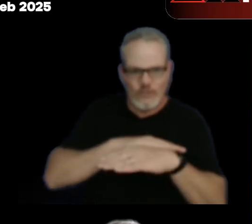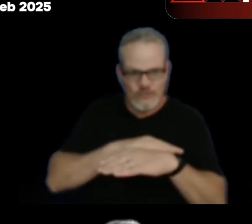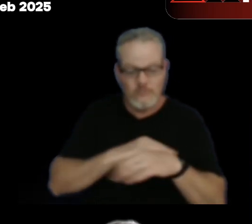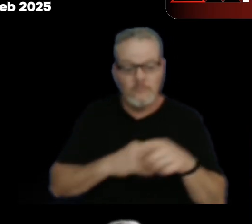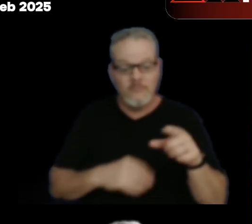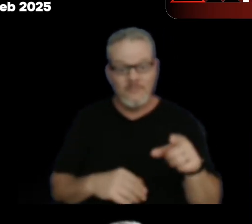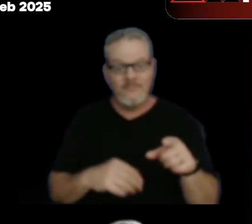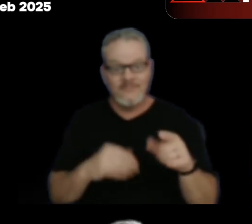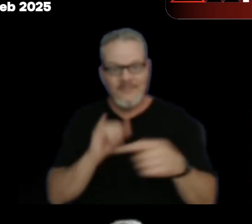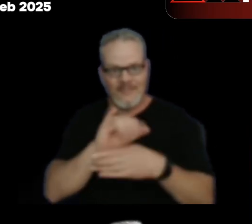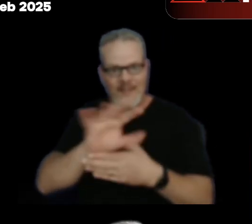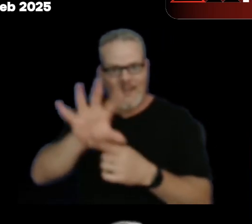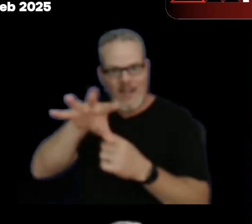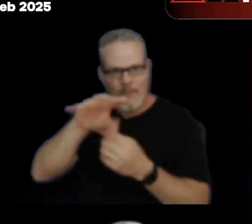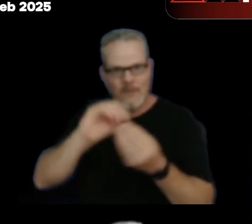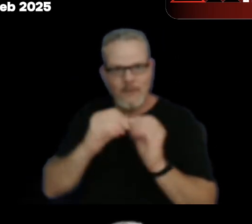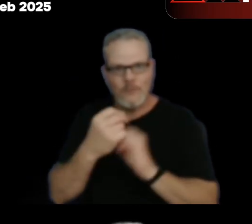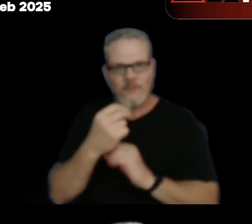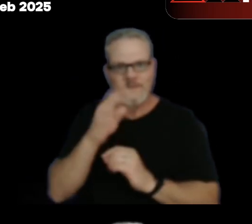of eruption.